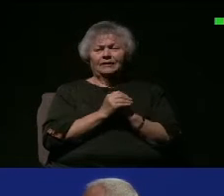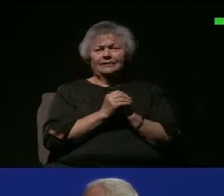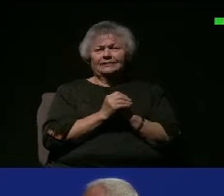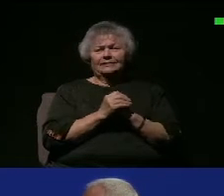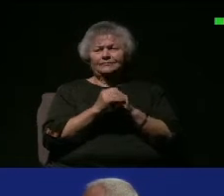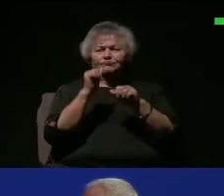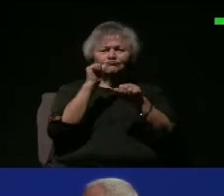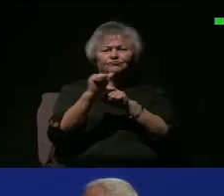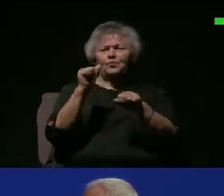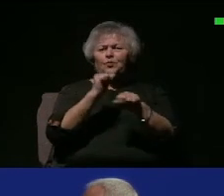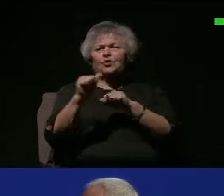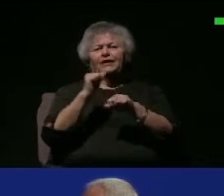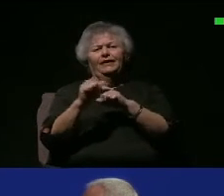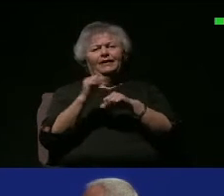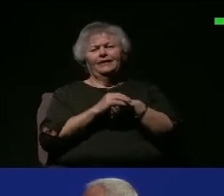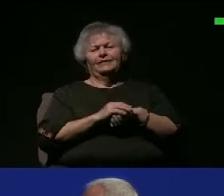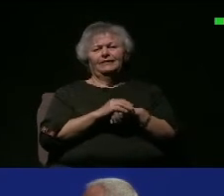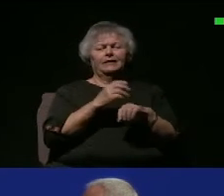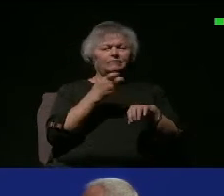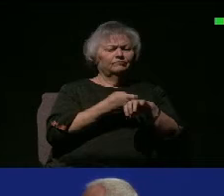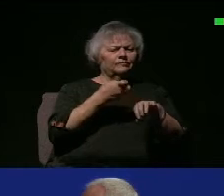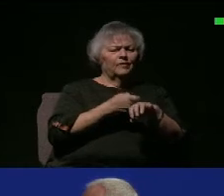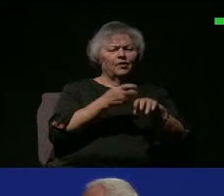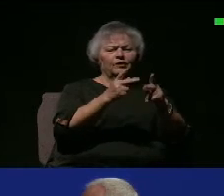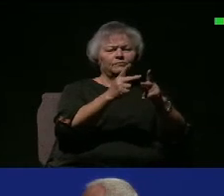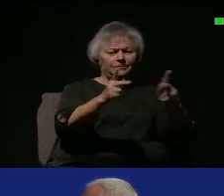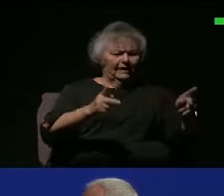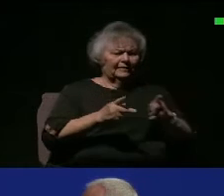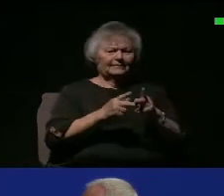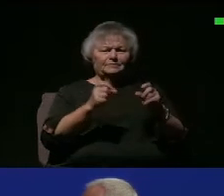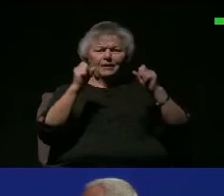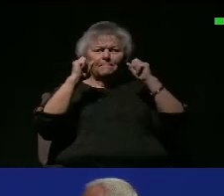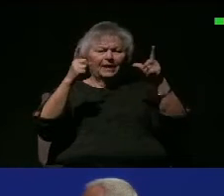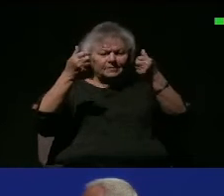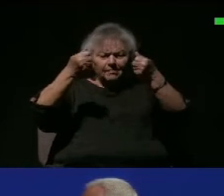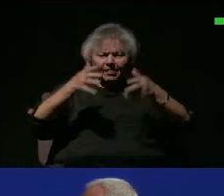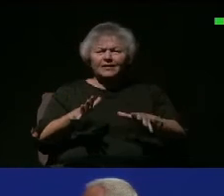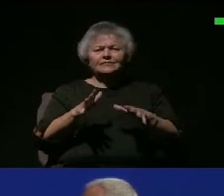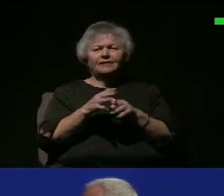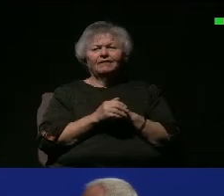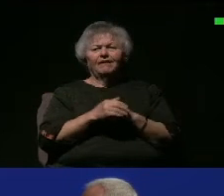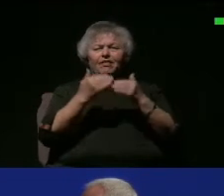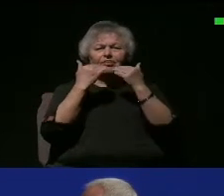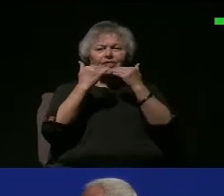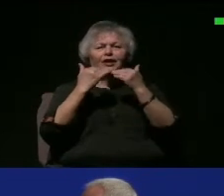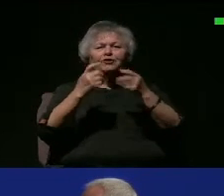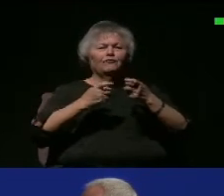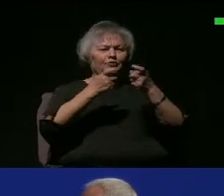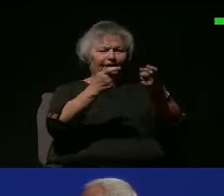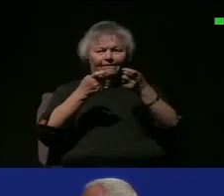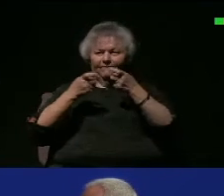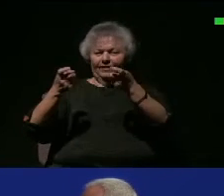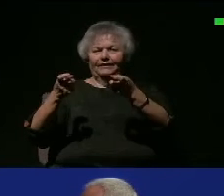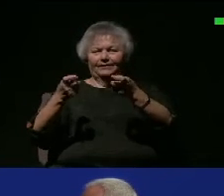are working in disaster-related areas. That's been an amazing blessing. And so thank you for giving. And I want to thank